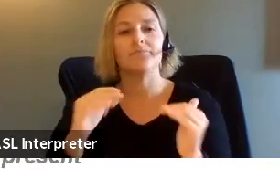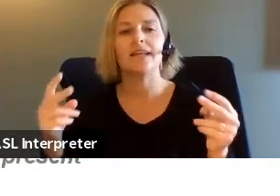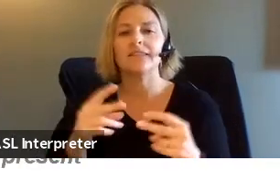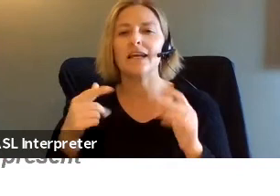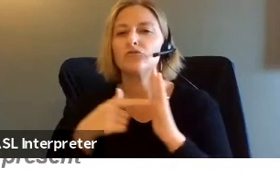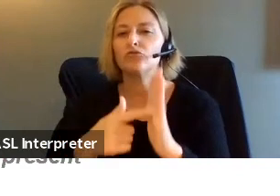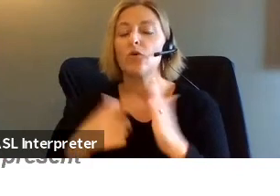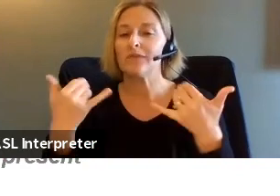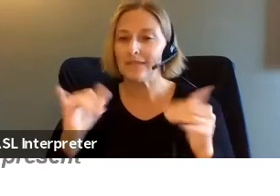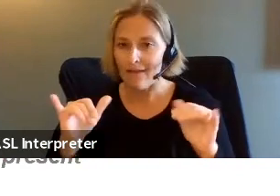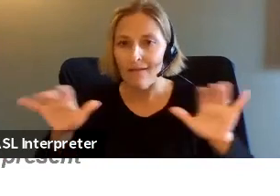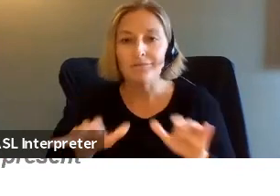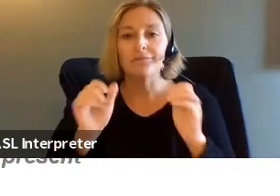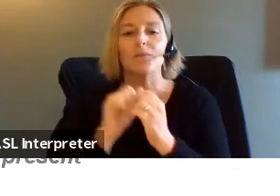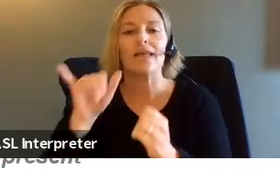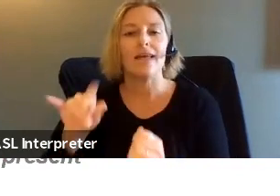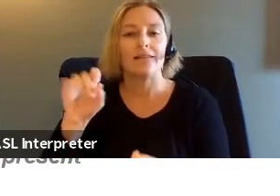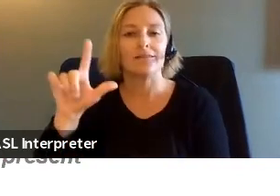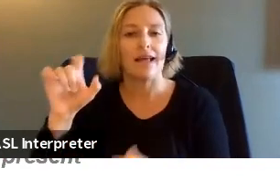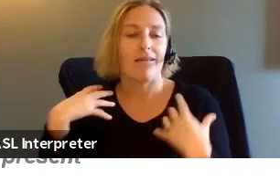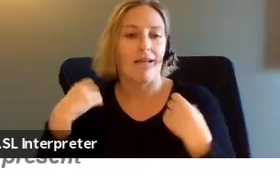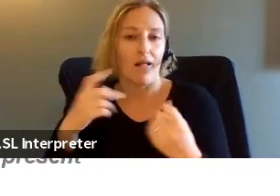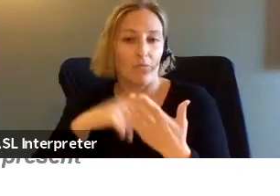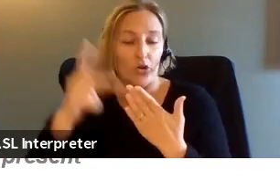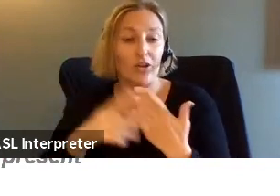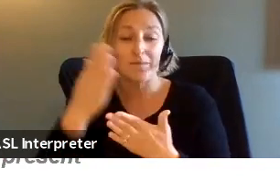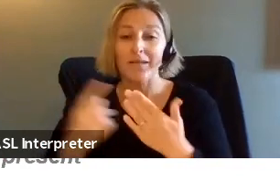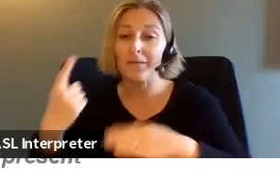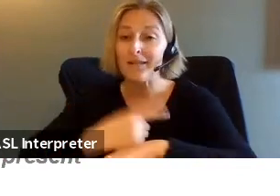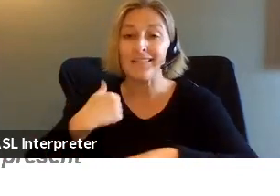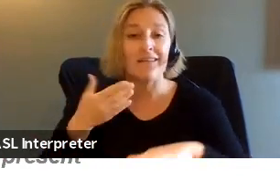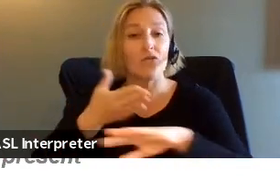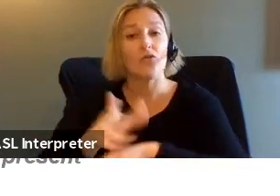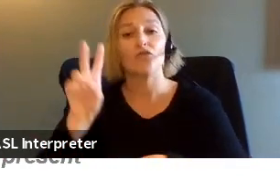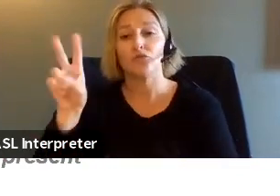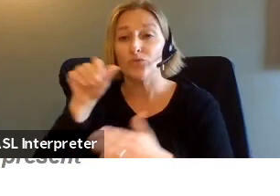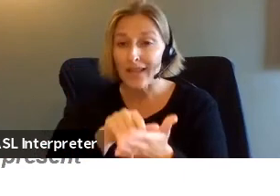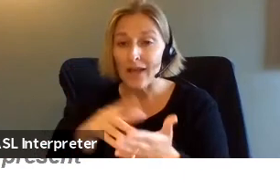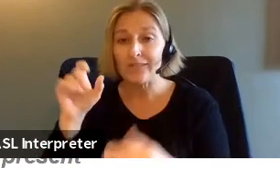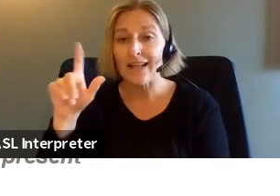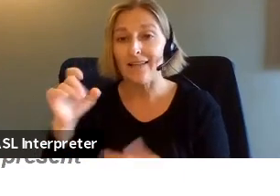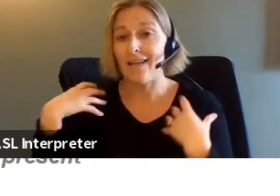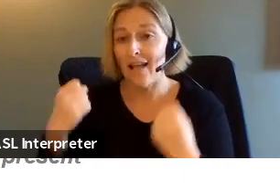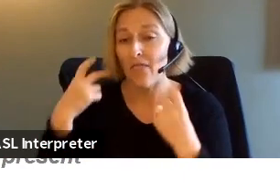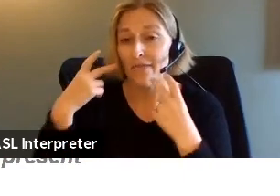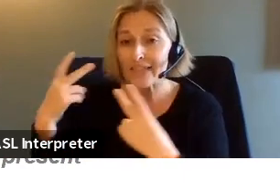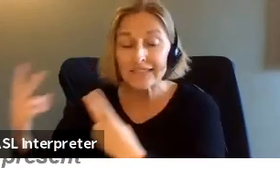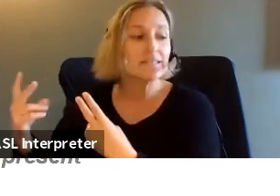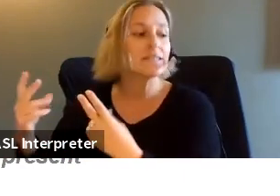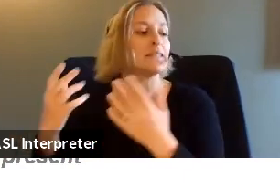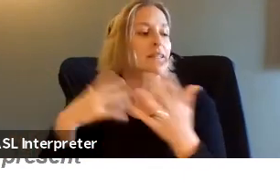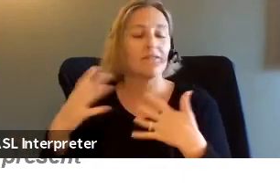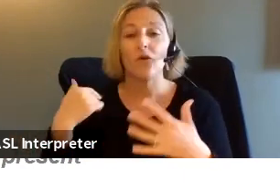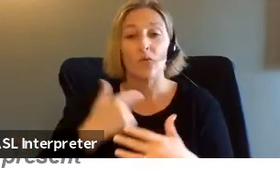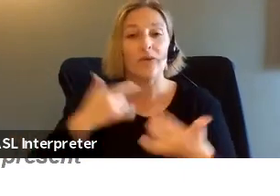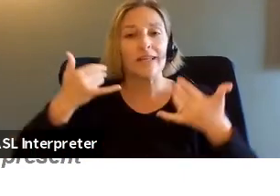our telehealth program. And there are some days that we have over 2,000 telehealth visits, even as we have been scaling back.